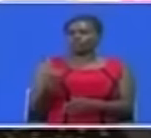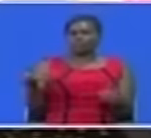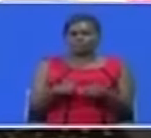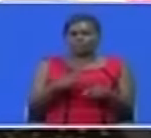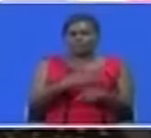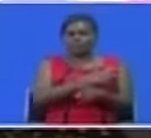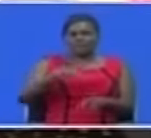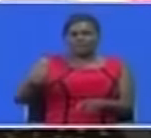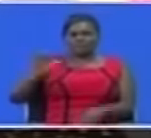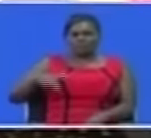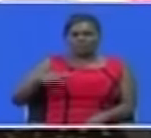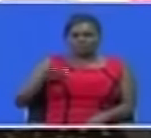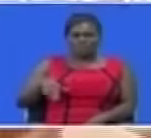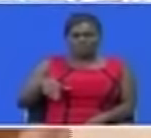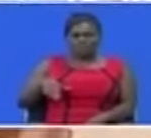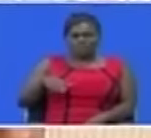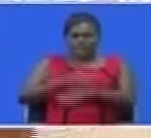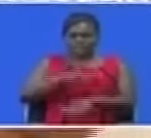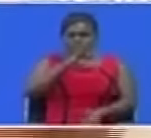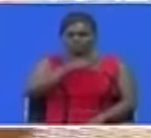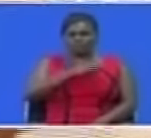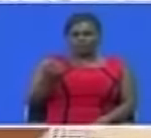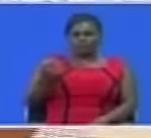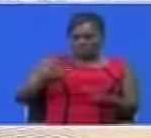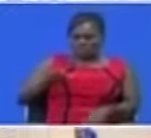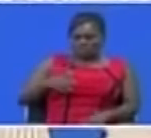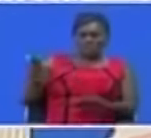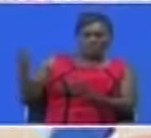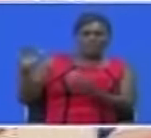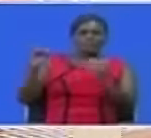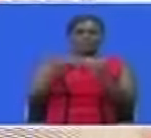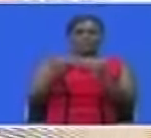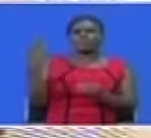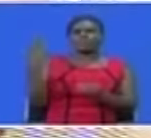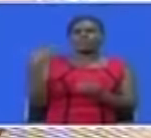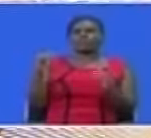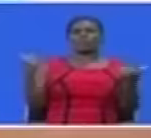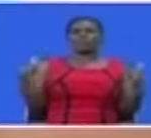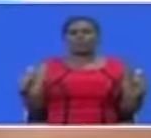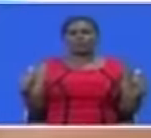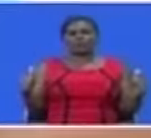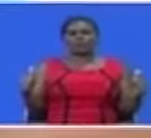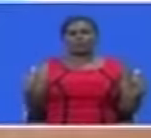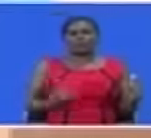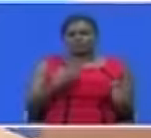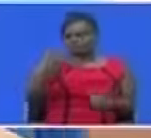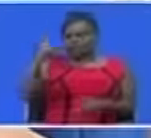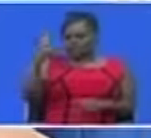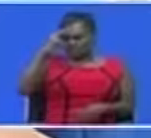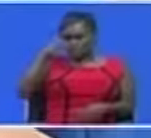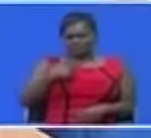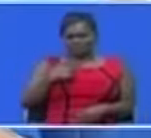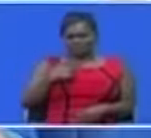to empower others as I make some income. These women have never met before. The strangers are here for one